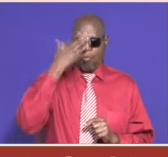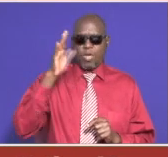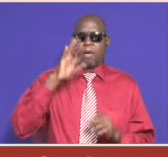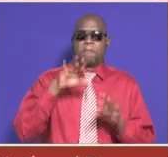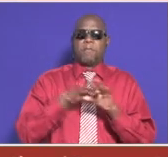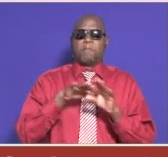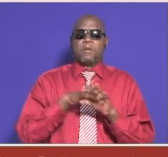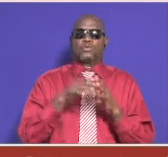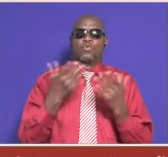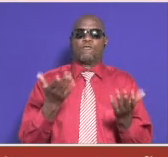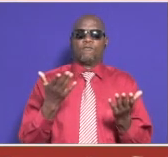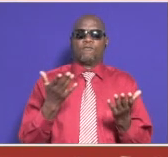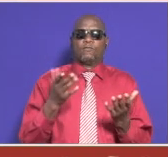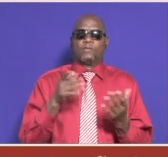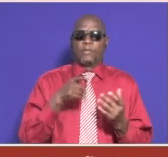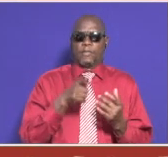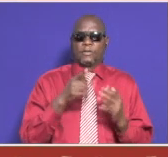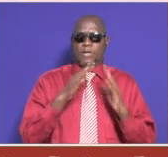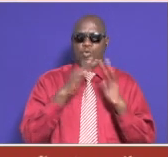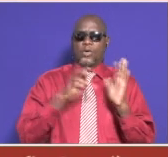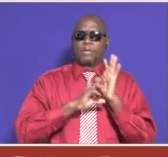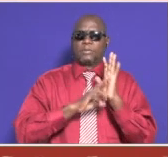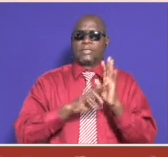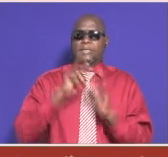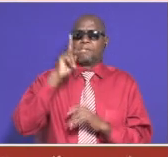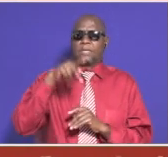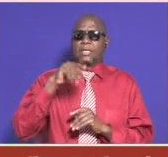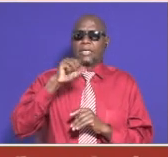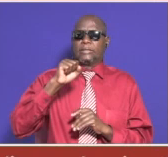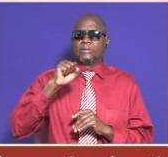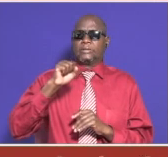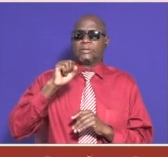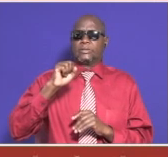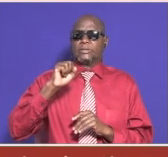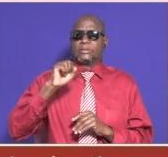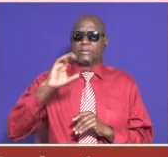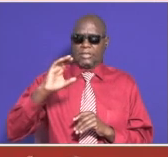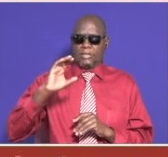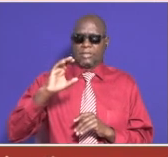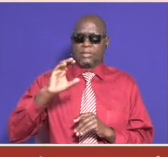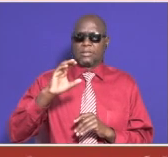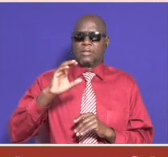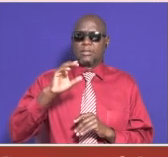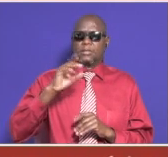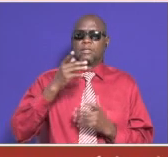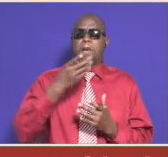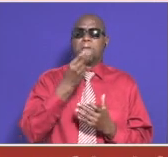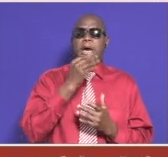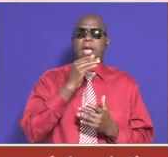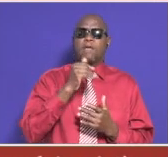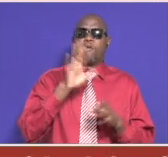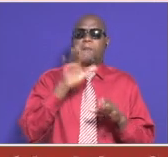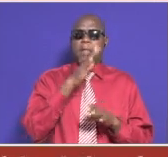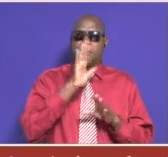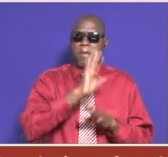of this House who represent us in the PSC, that Moses Kuria ran away with money belonging to Parliament. He should actually be brought